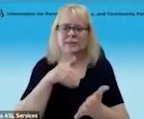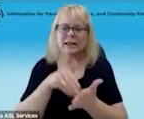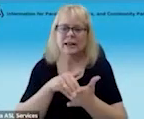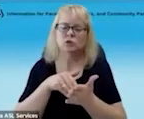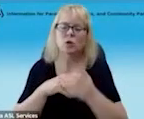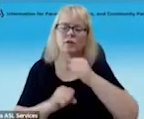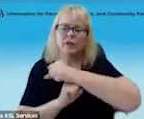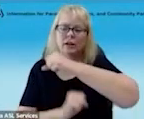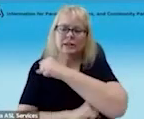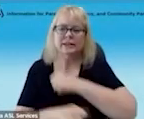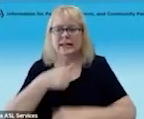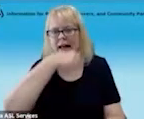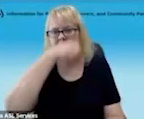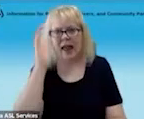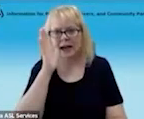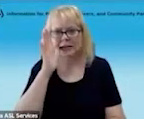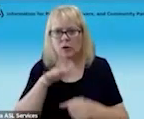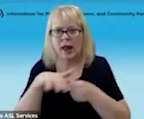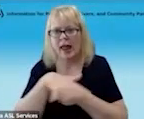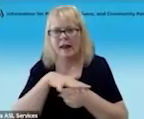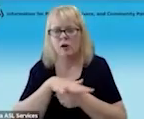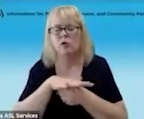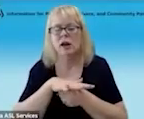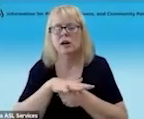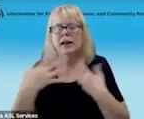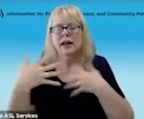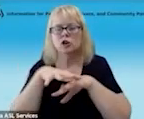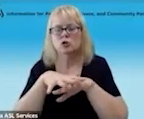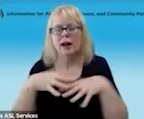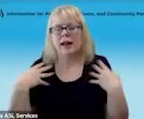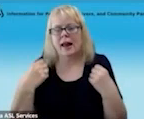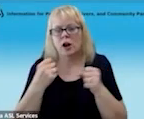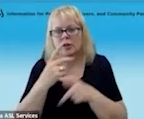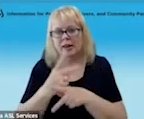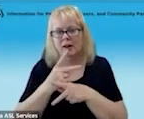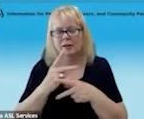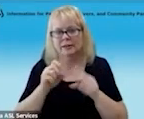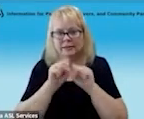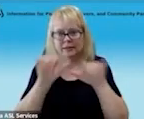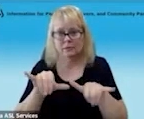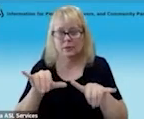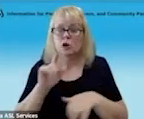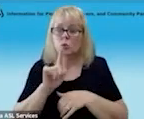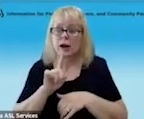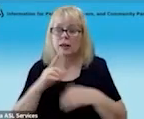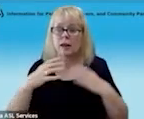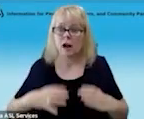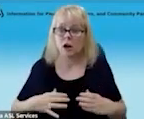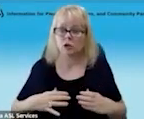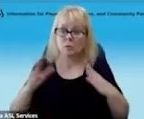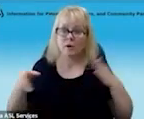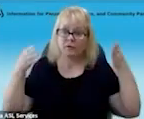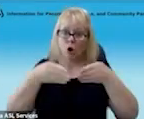still morning here for me. Next slide, please. So South Central Foundation is an